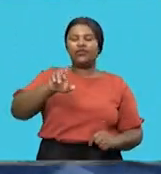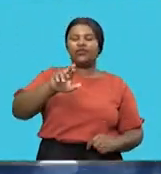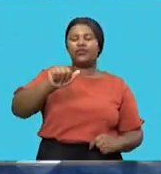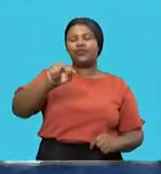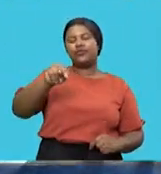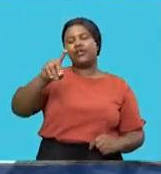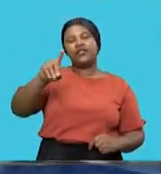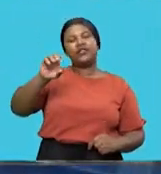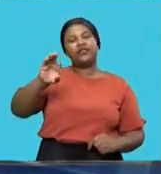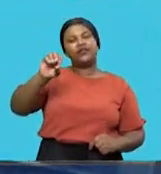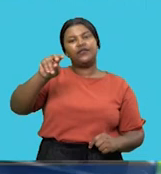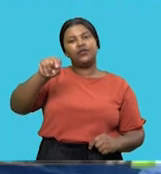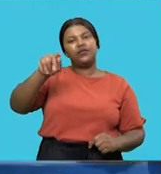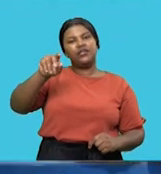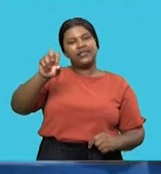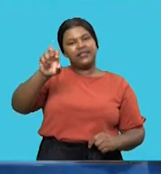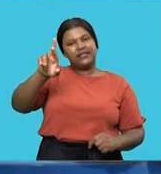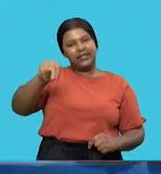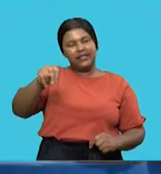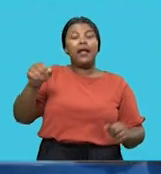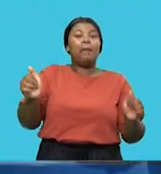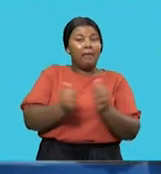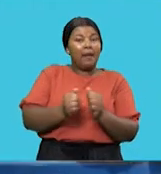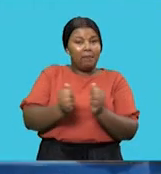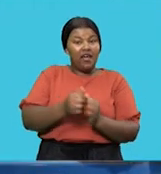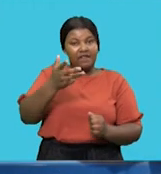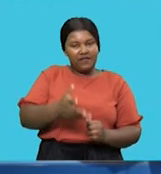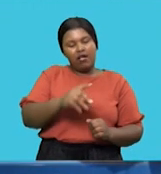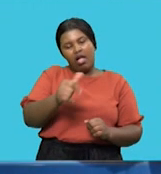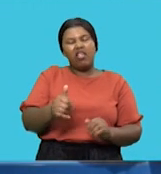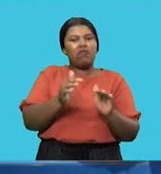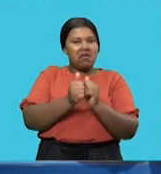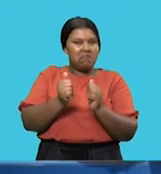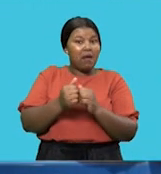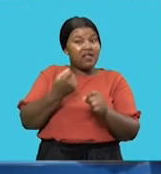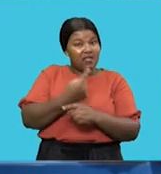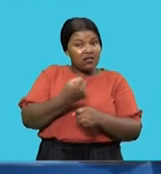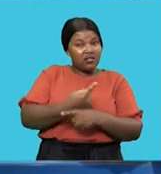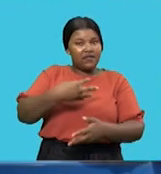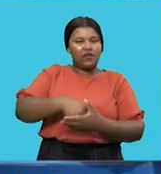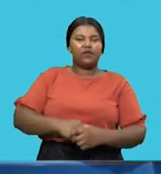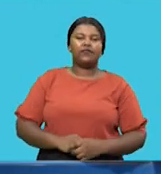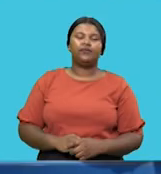this campaign was held in collaboration with other stakeholders, including the taxi industry.